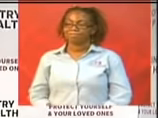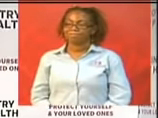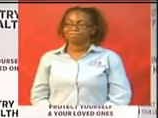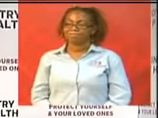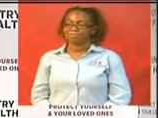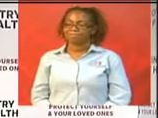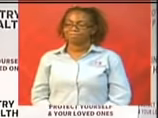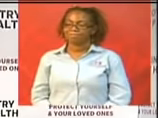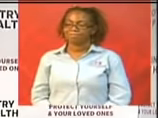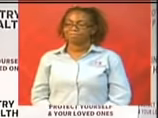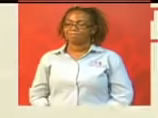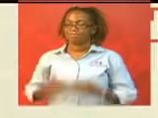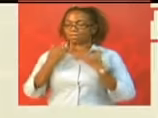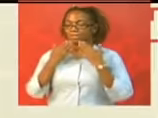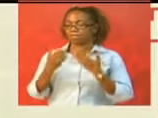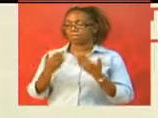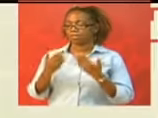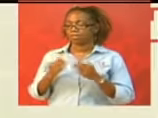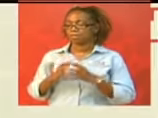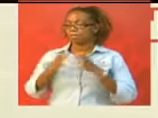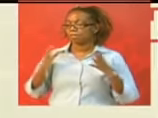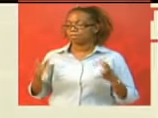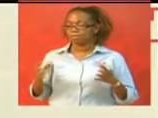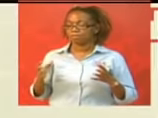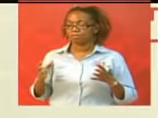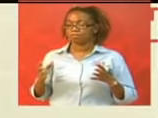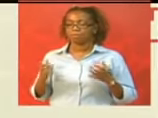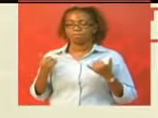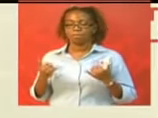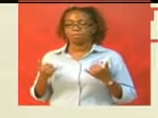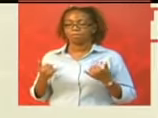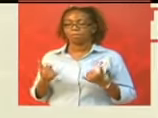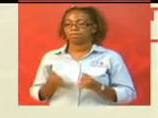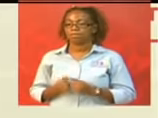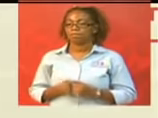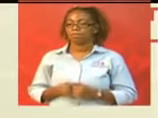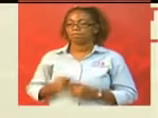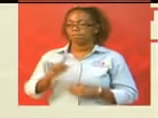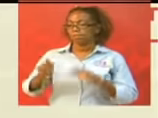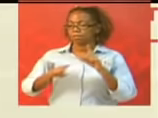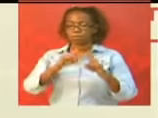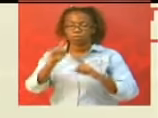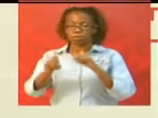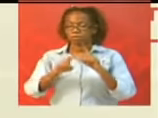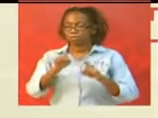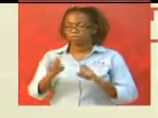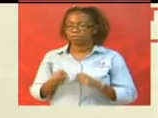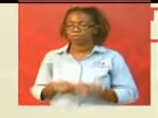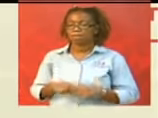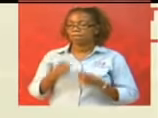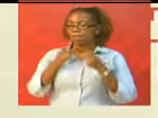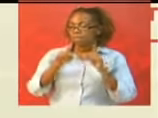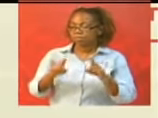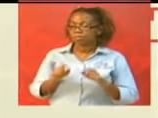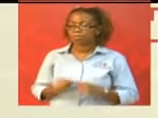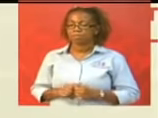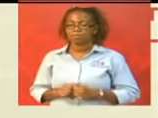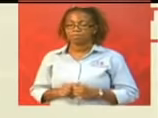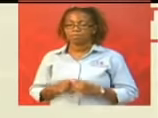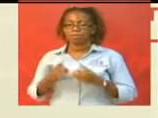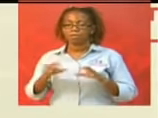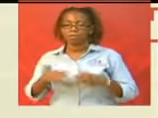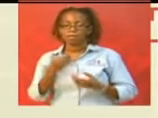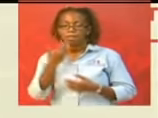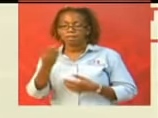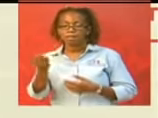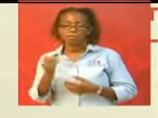Thank you very much, Mr. Siram Singh. As we move into the question and answer segment, our media representatives are asked to pose